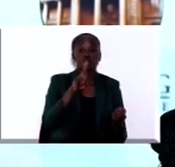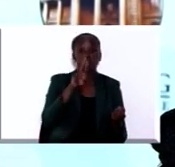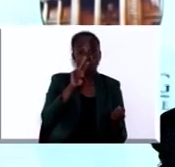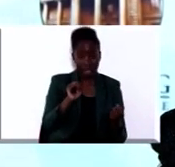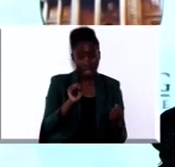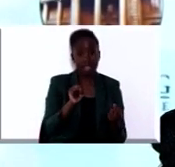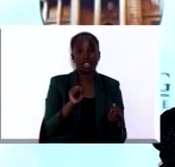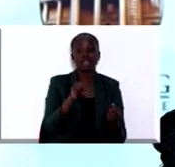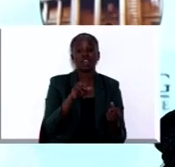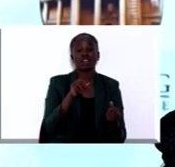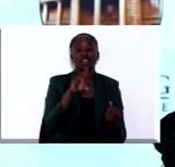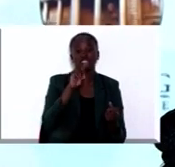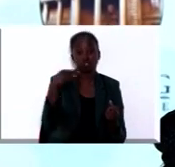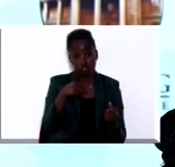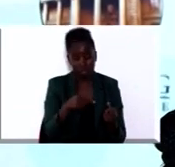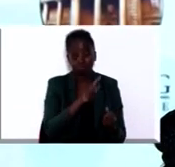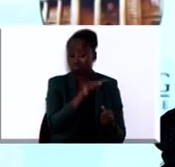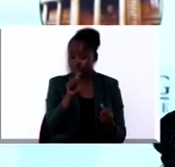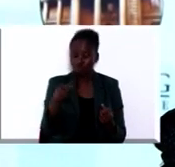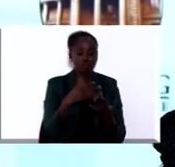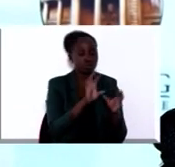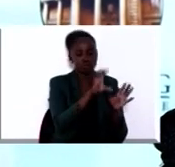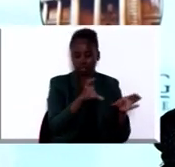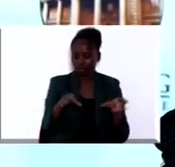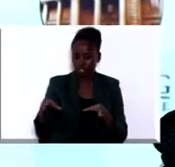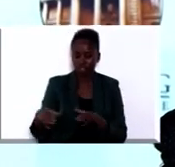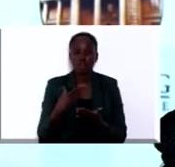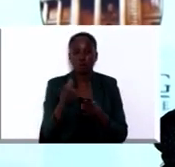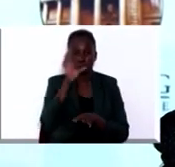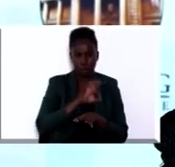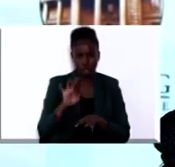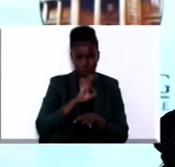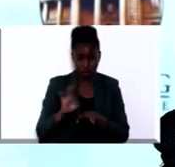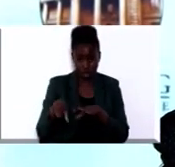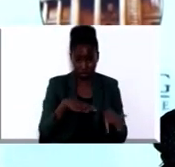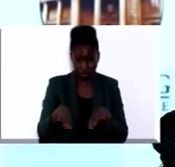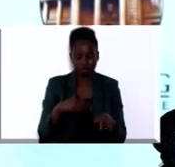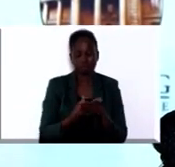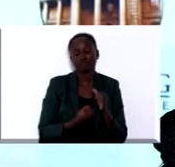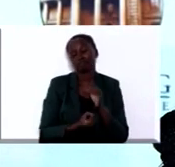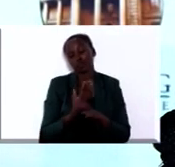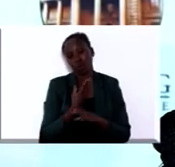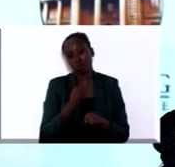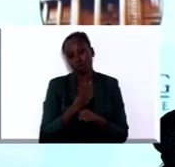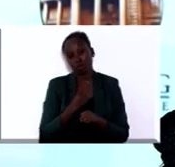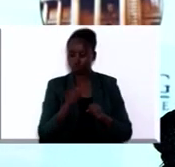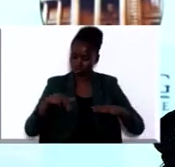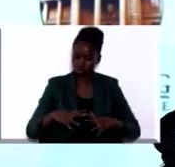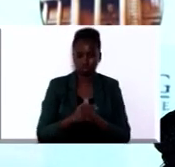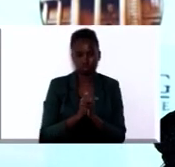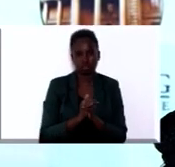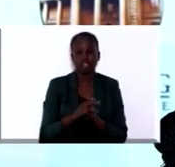are integrated in all sections of our plan of action to grow Gauteng together,